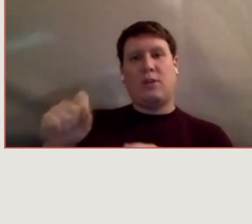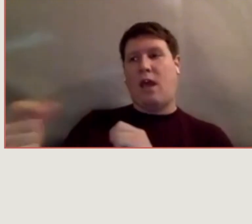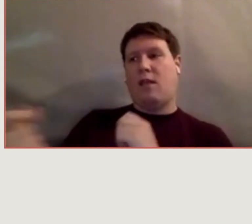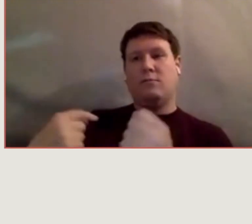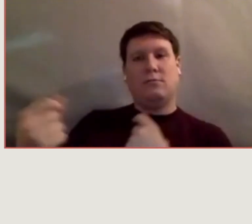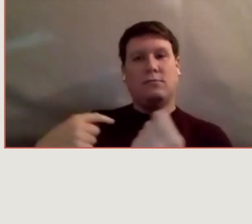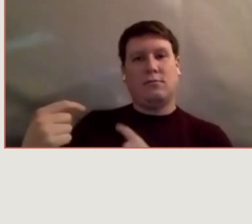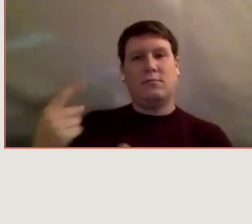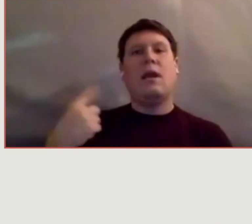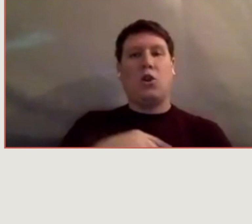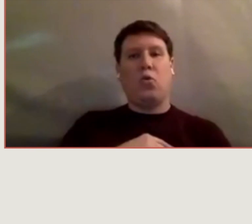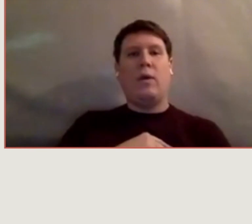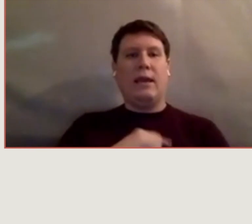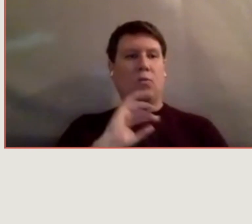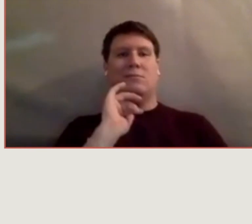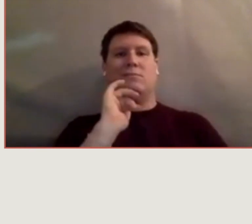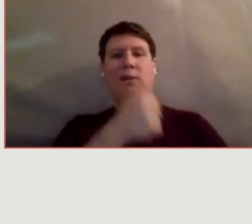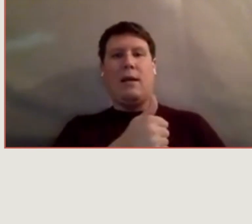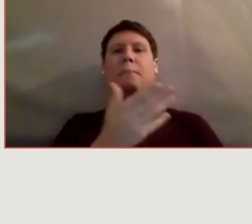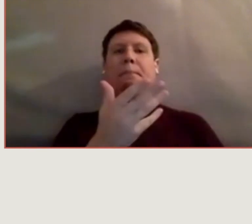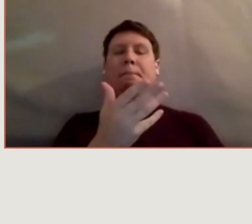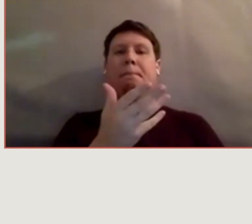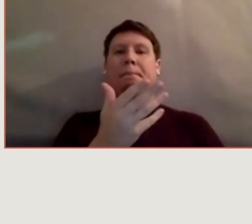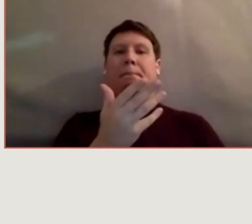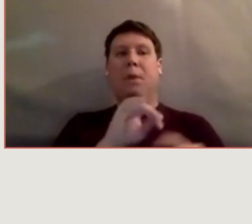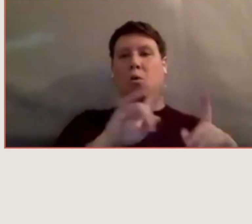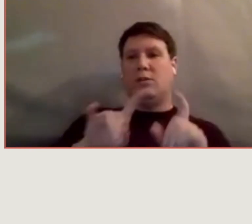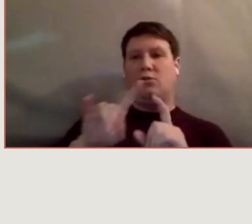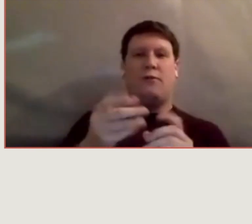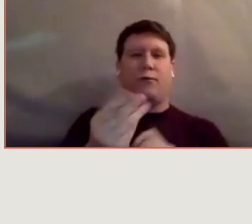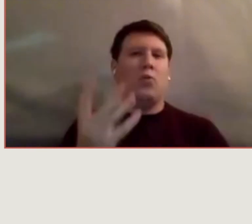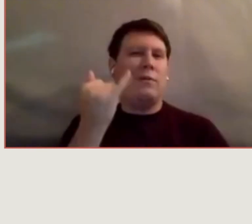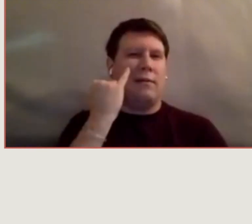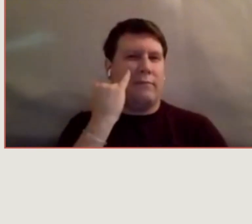be sending questions, and we'll hopefully be able to get to your questions.